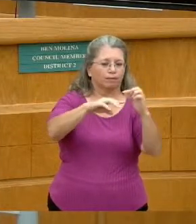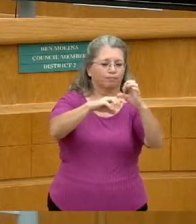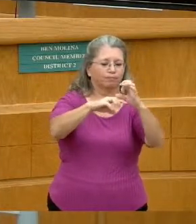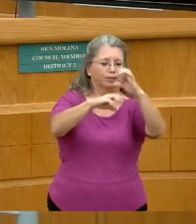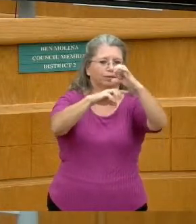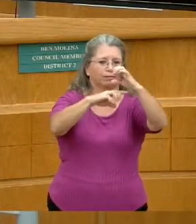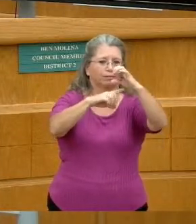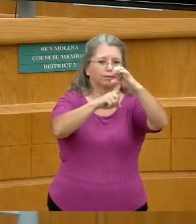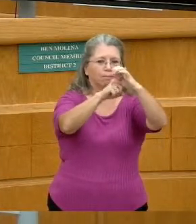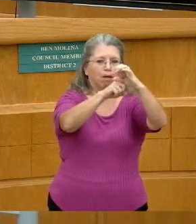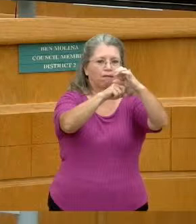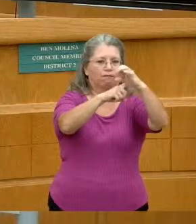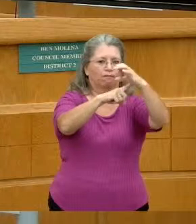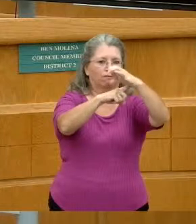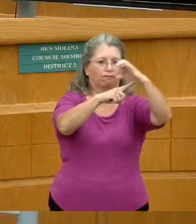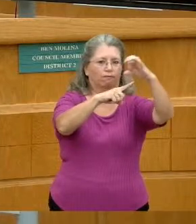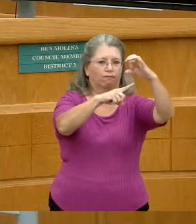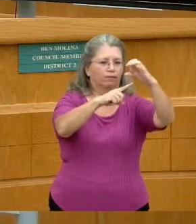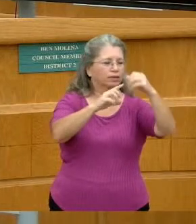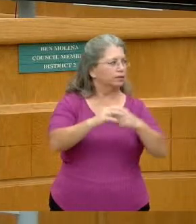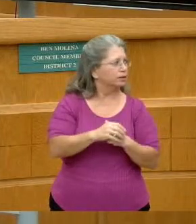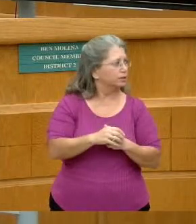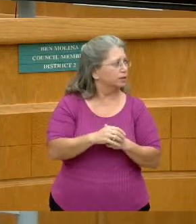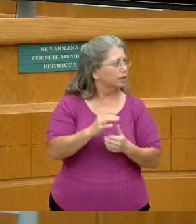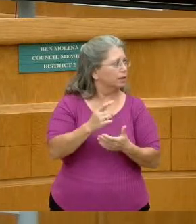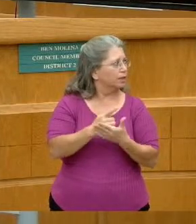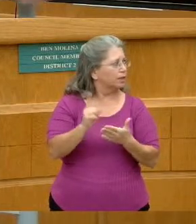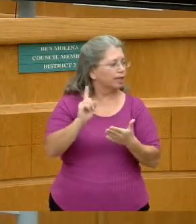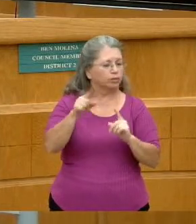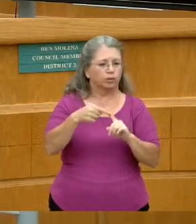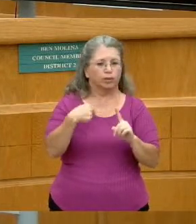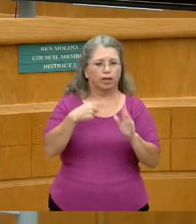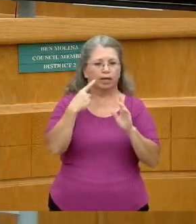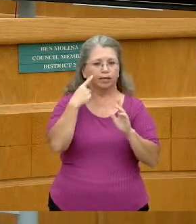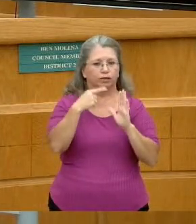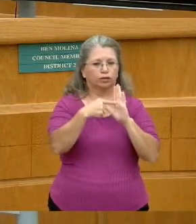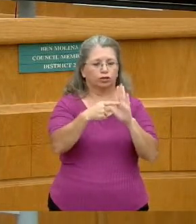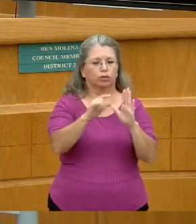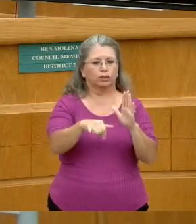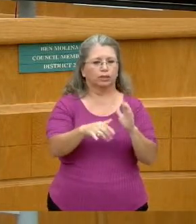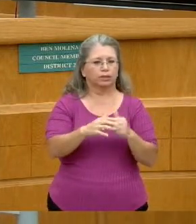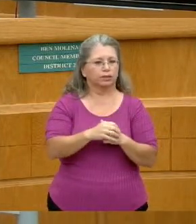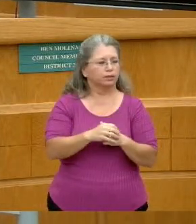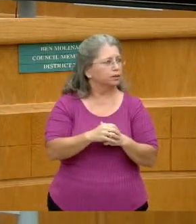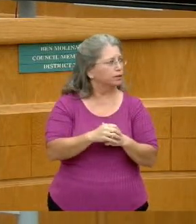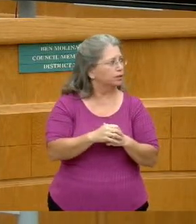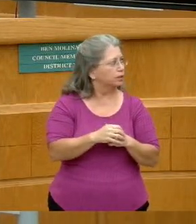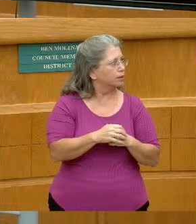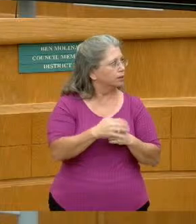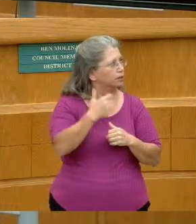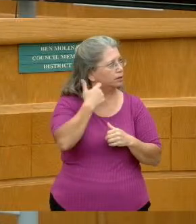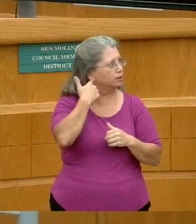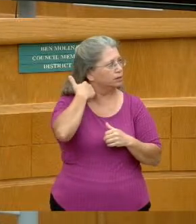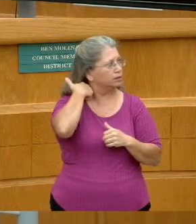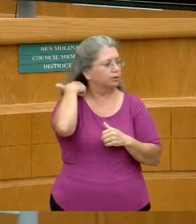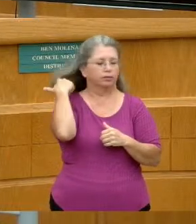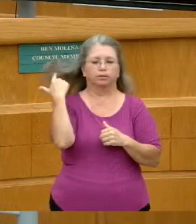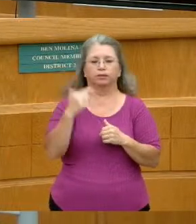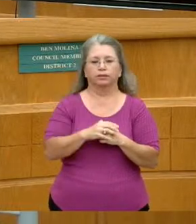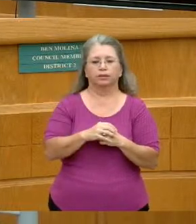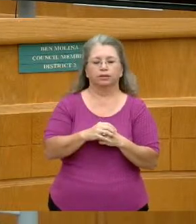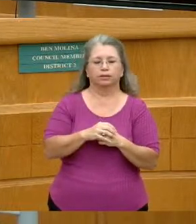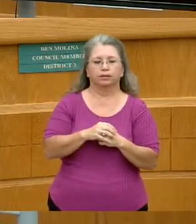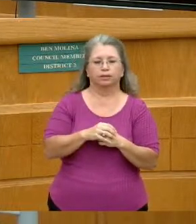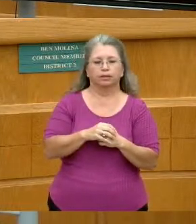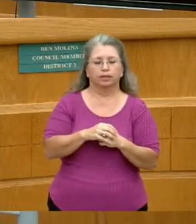Last week when I showed this graph, and it ended on the same day, which is Sunday. Now we're projecting for just 4 days from today,